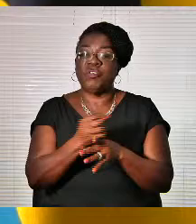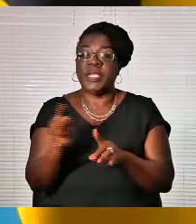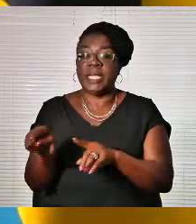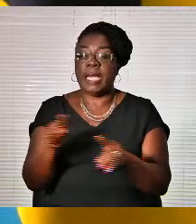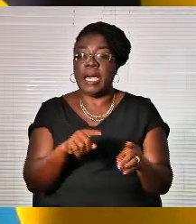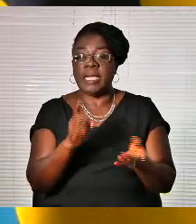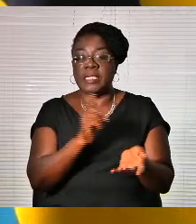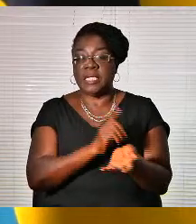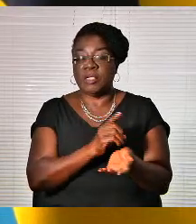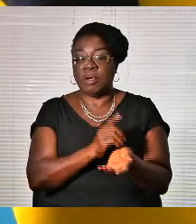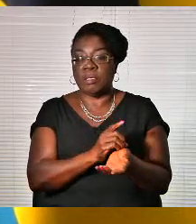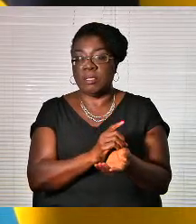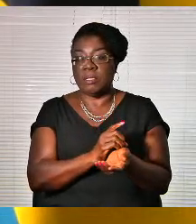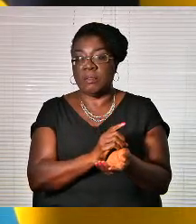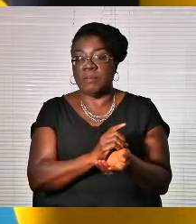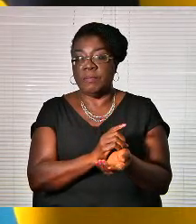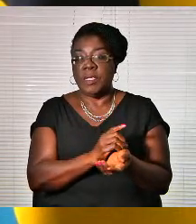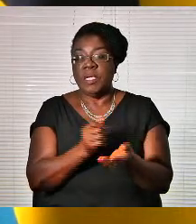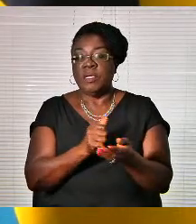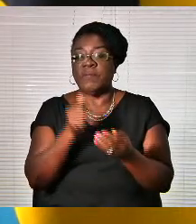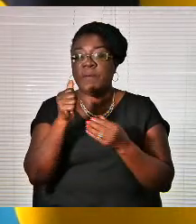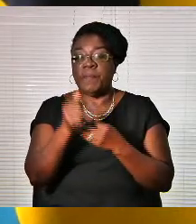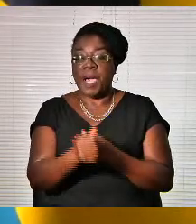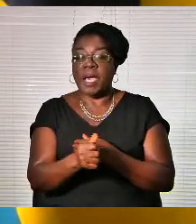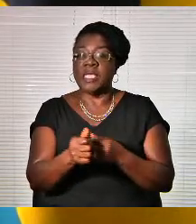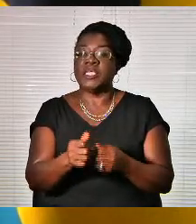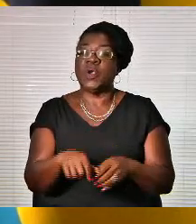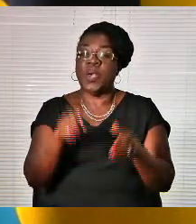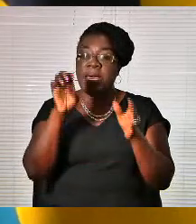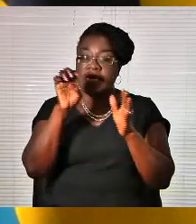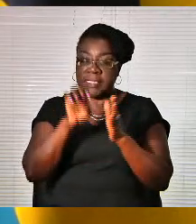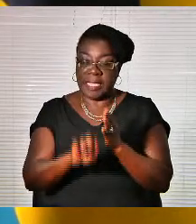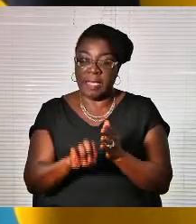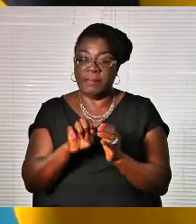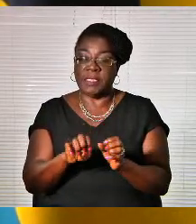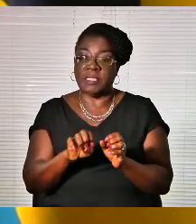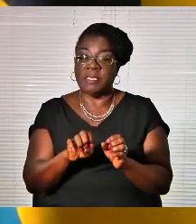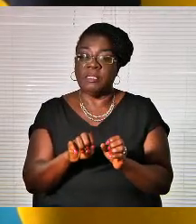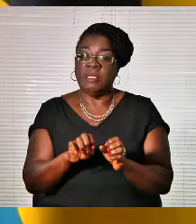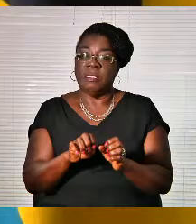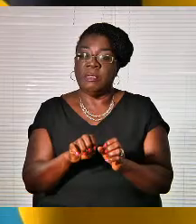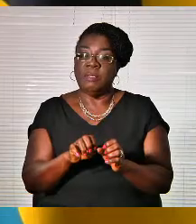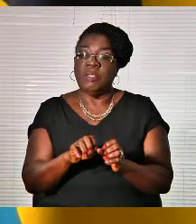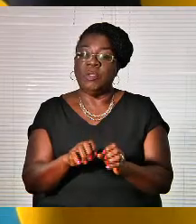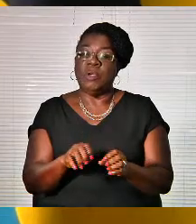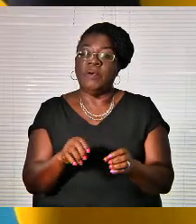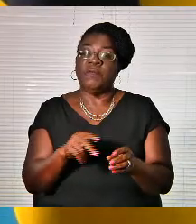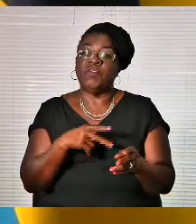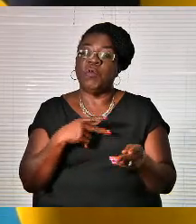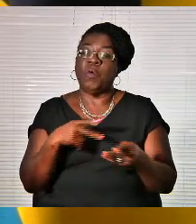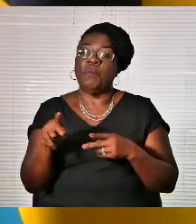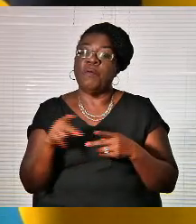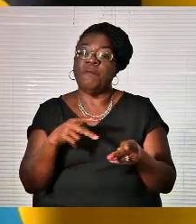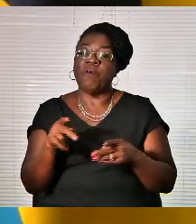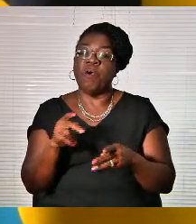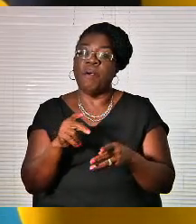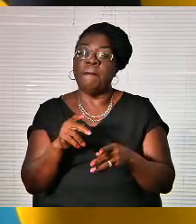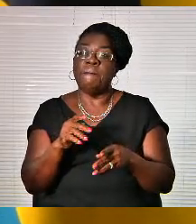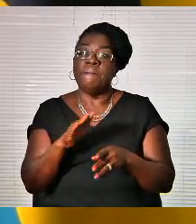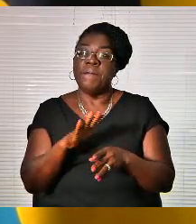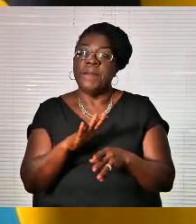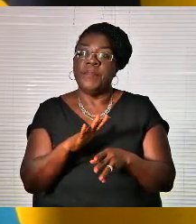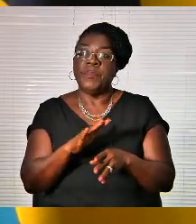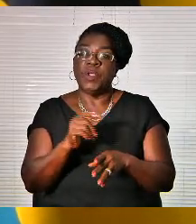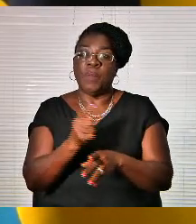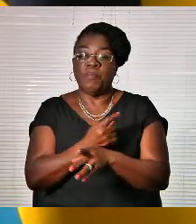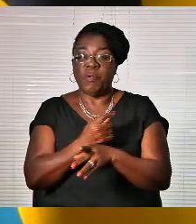to pass the end of clerkship exams, you have to perform on the wards adequately, see a certain number of patients,